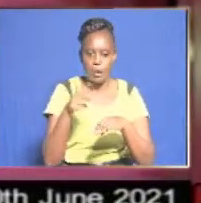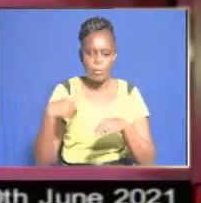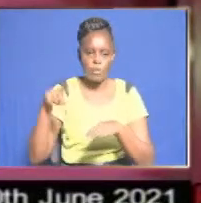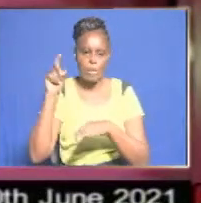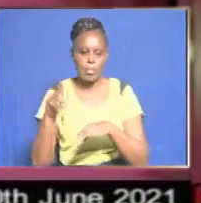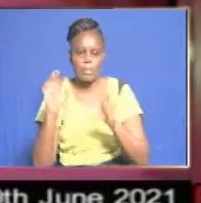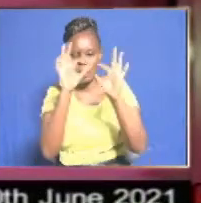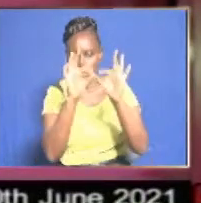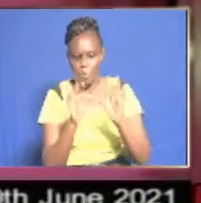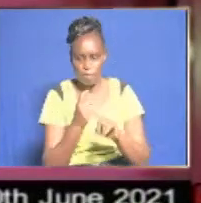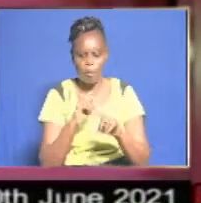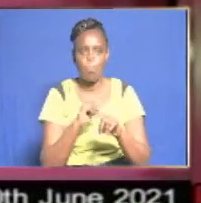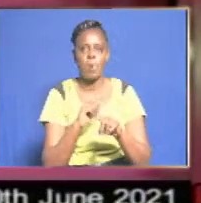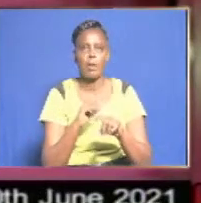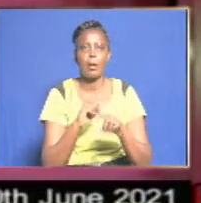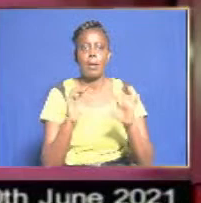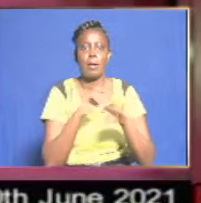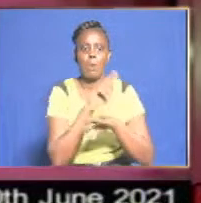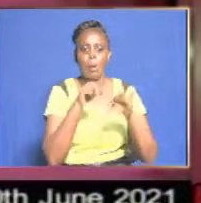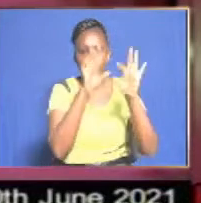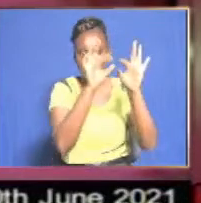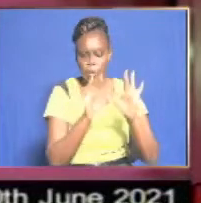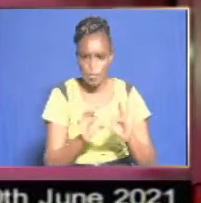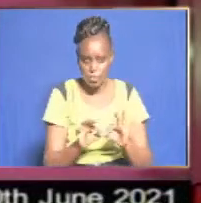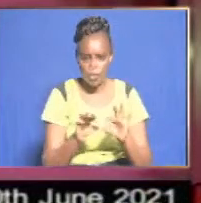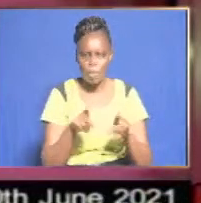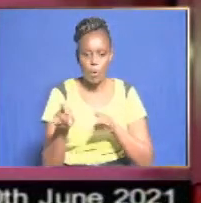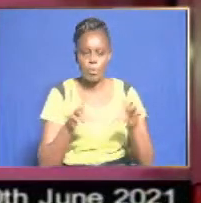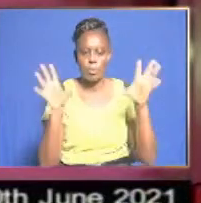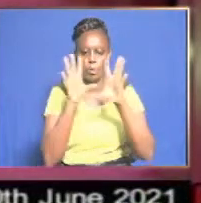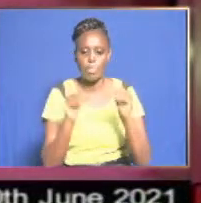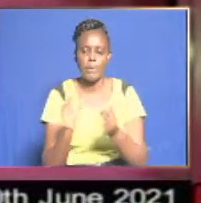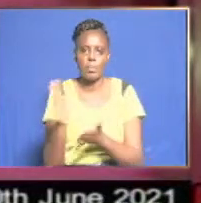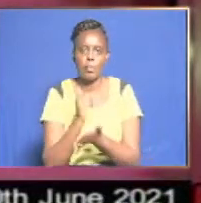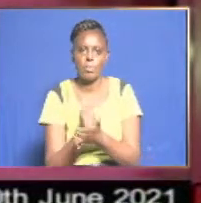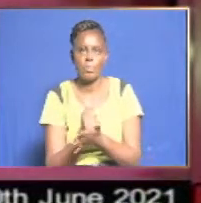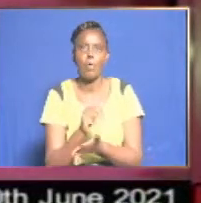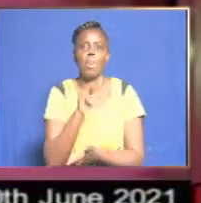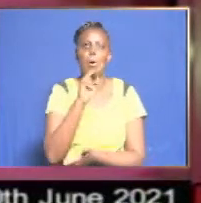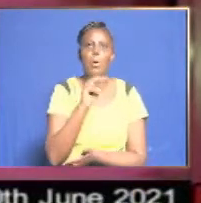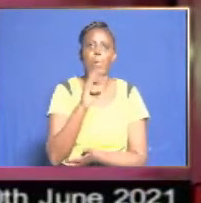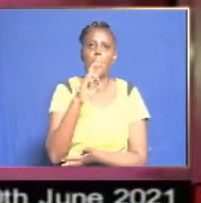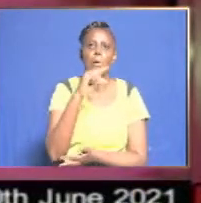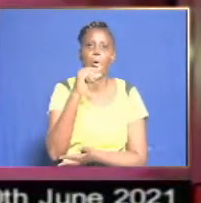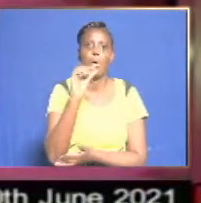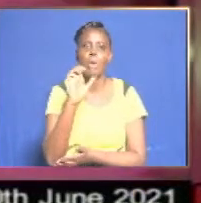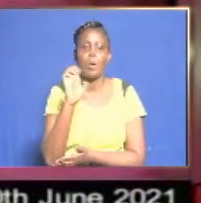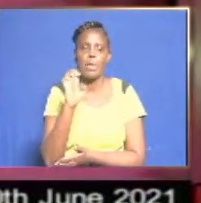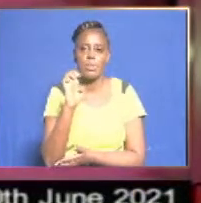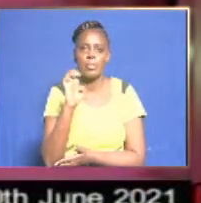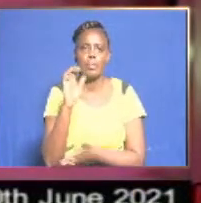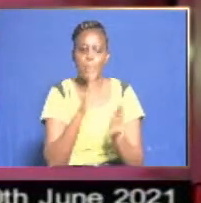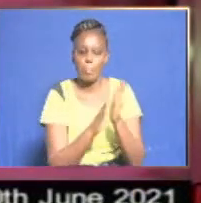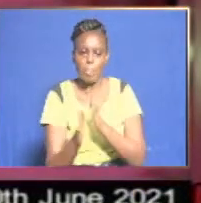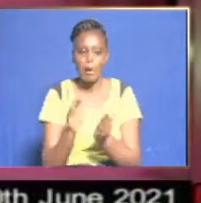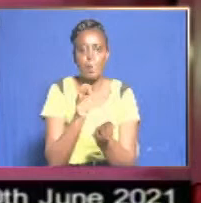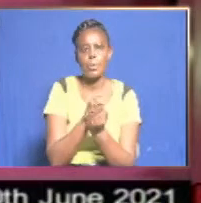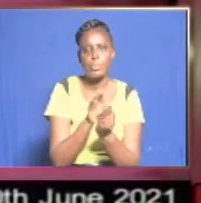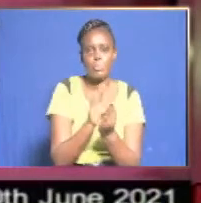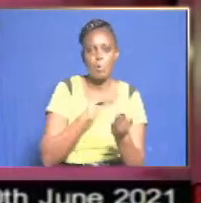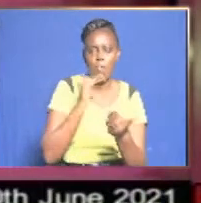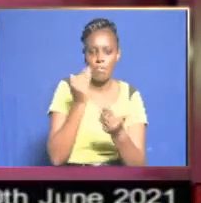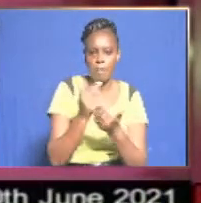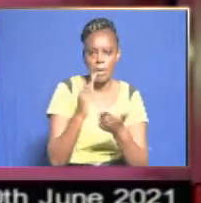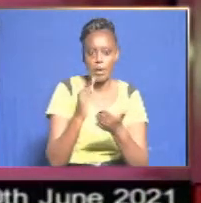Account from the National Treasury, Office of the Controller of Budget Mortgage Fund, Stores and Services Fund from the